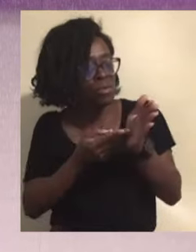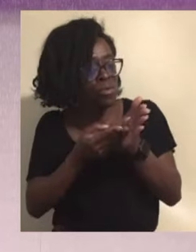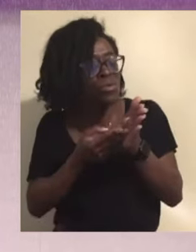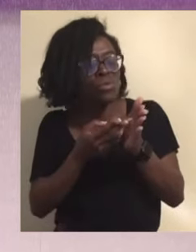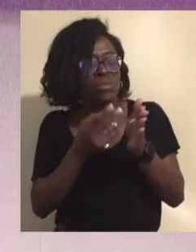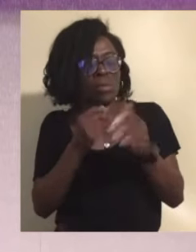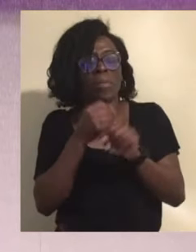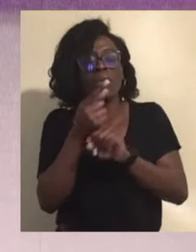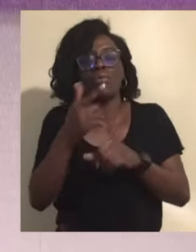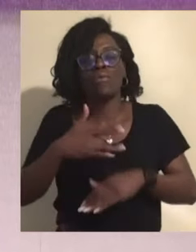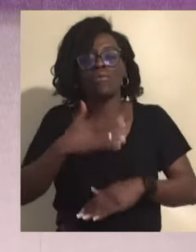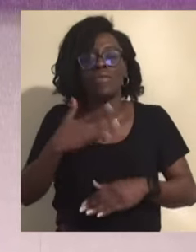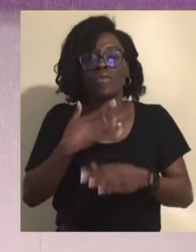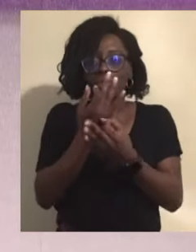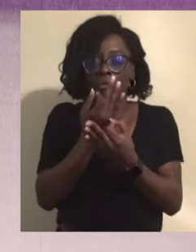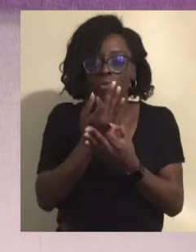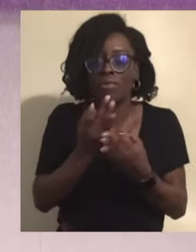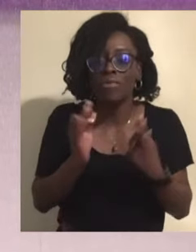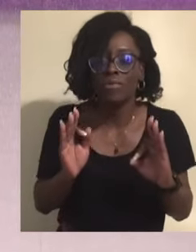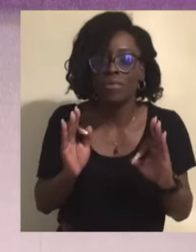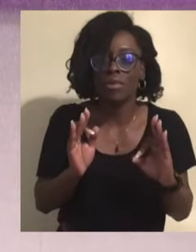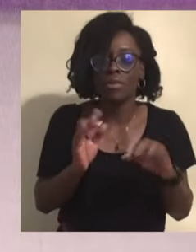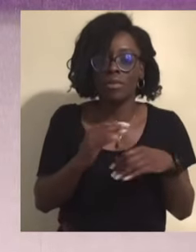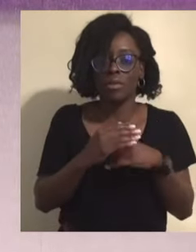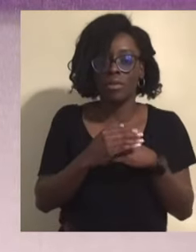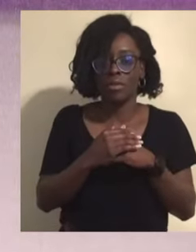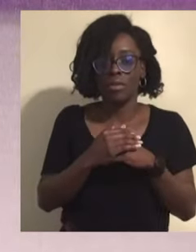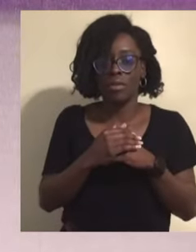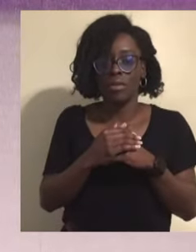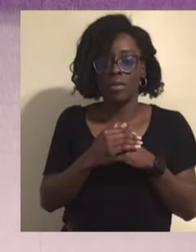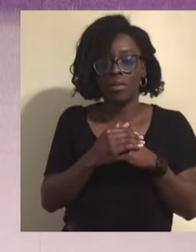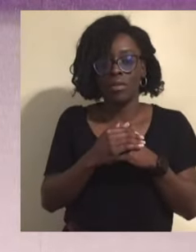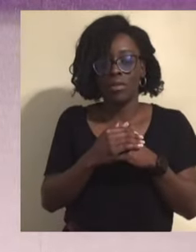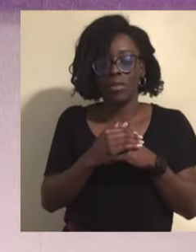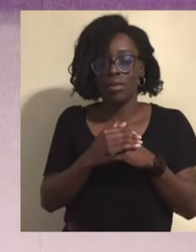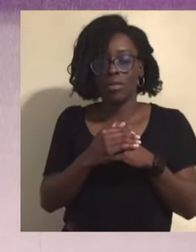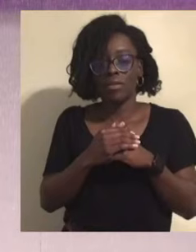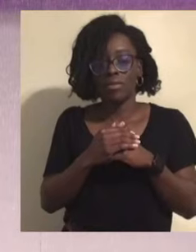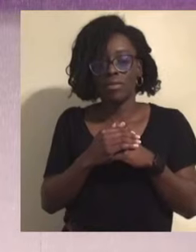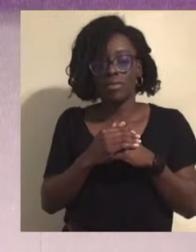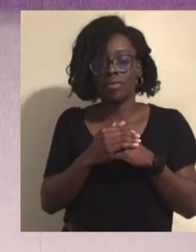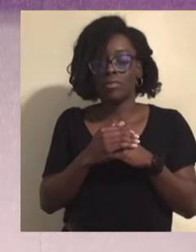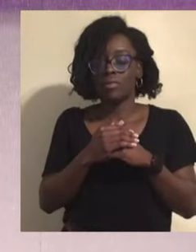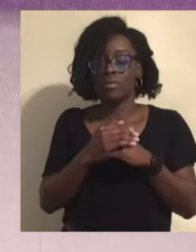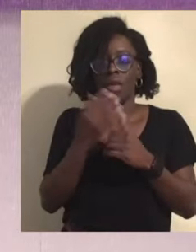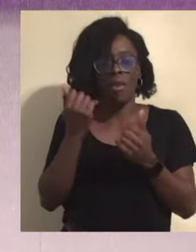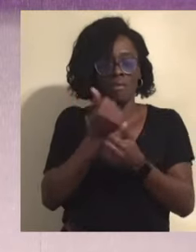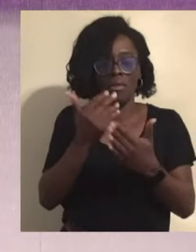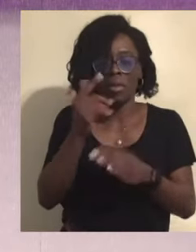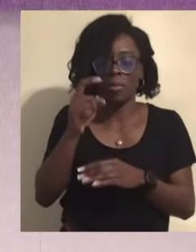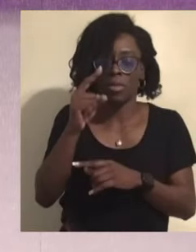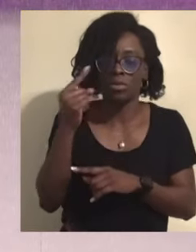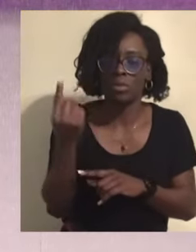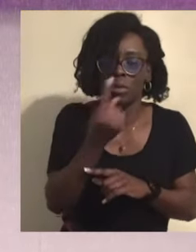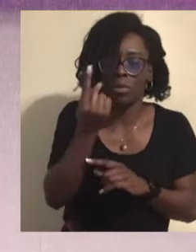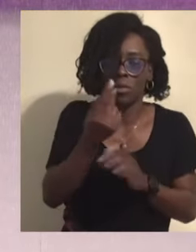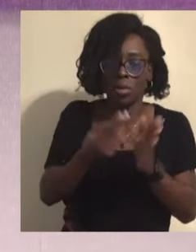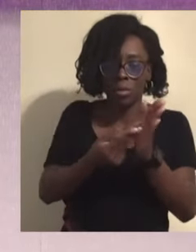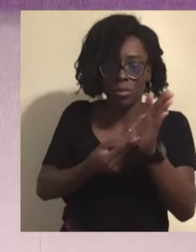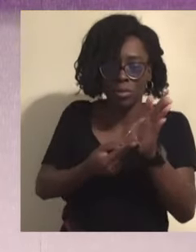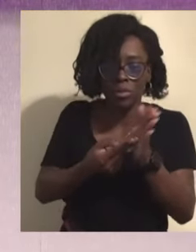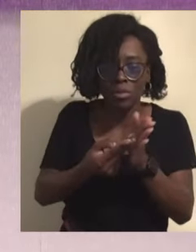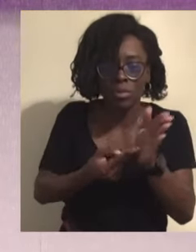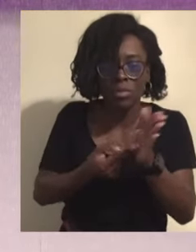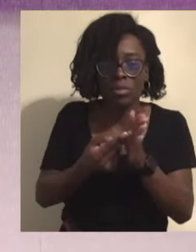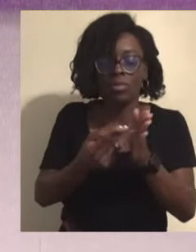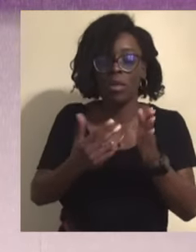the opposite must also be true. That when I am living my life and the